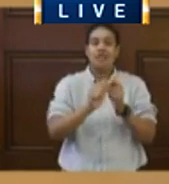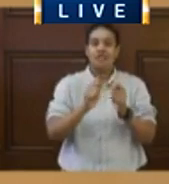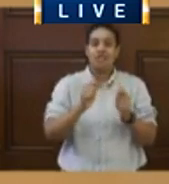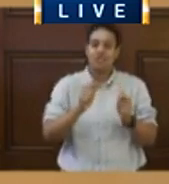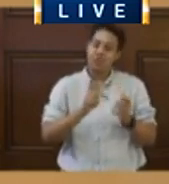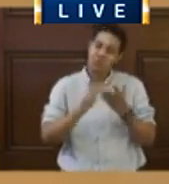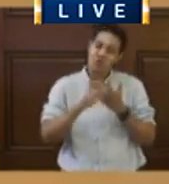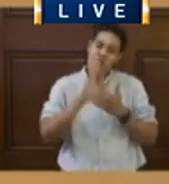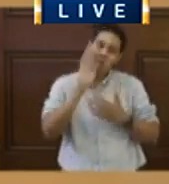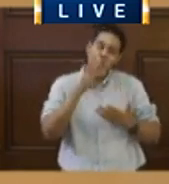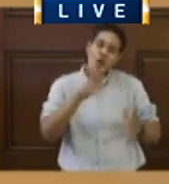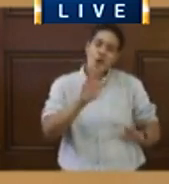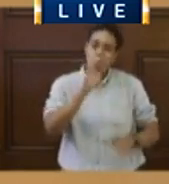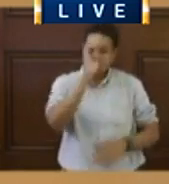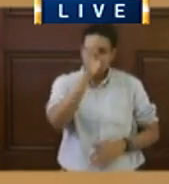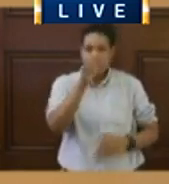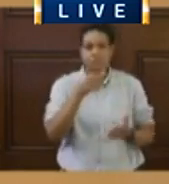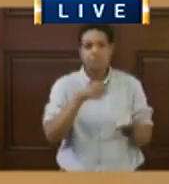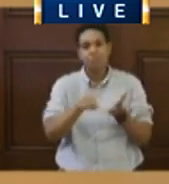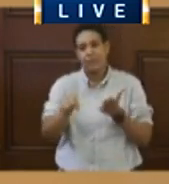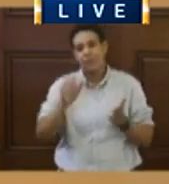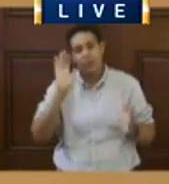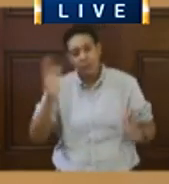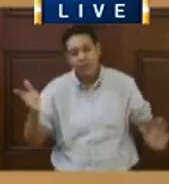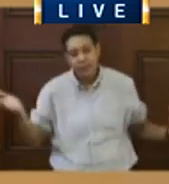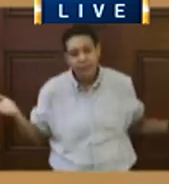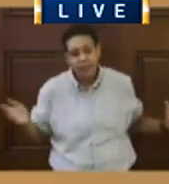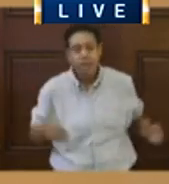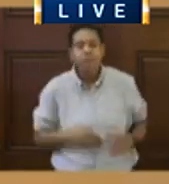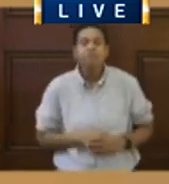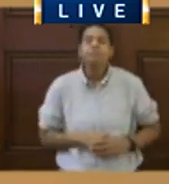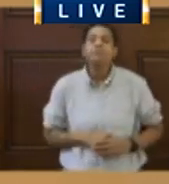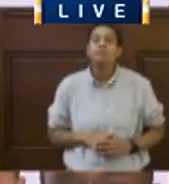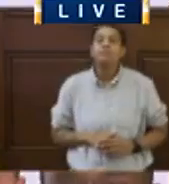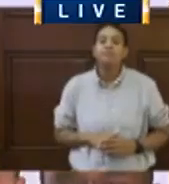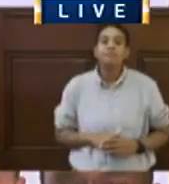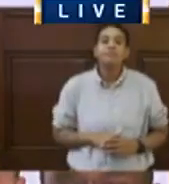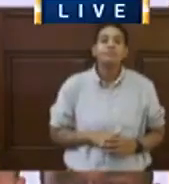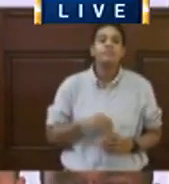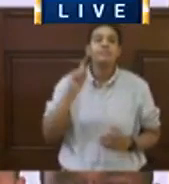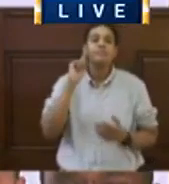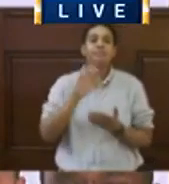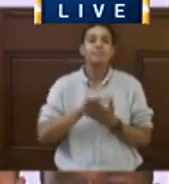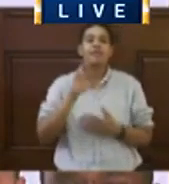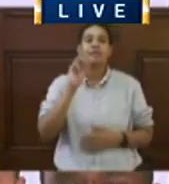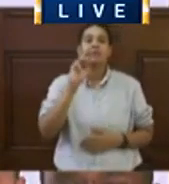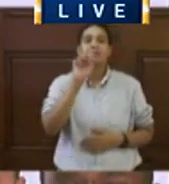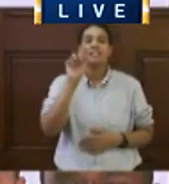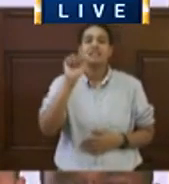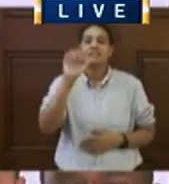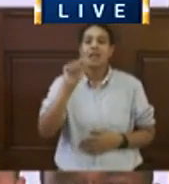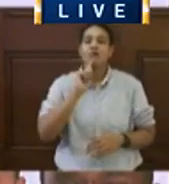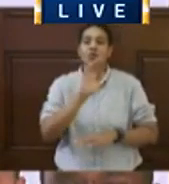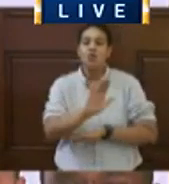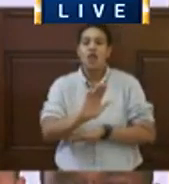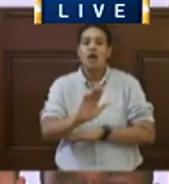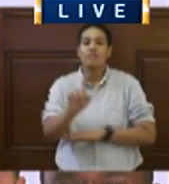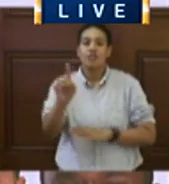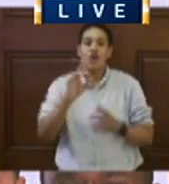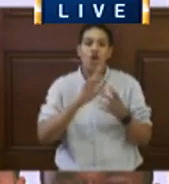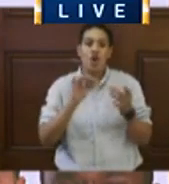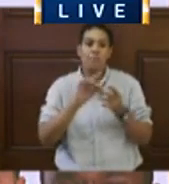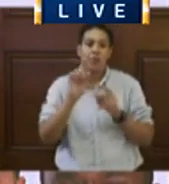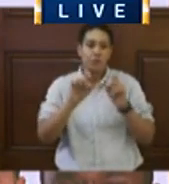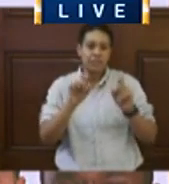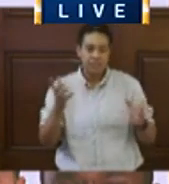a transfer, a payment. All right, fantastic. I believe now we have Mr. Zaka up on Zoom. Mr. Zaka, good afternoon to you. Your comment and questions,